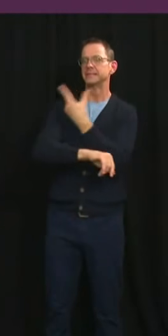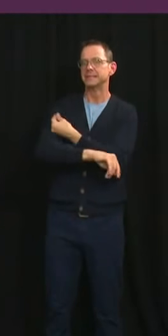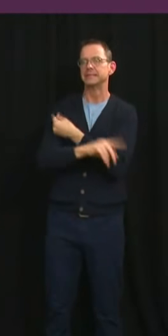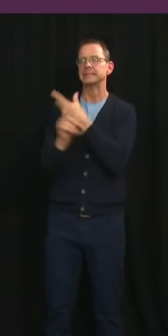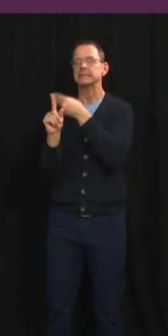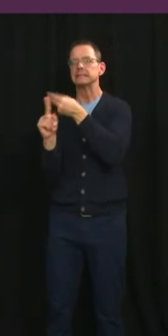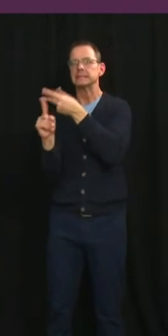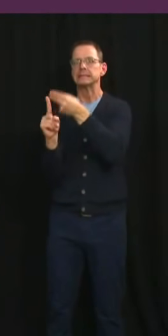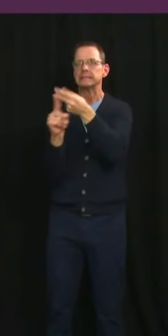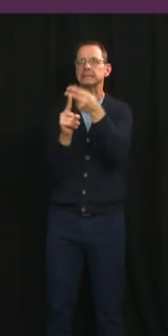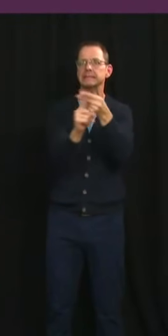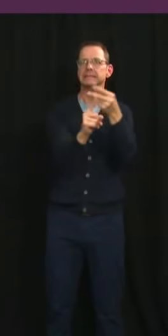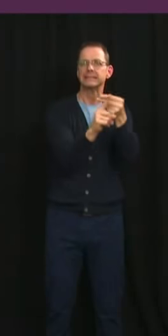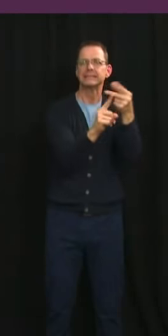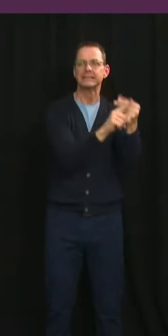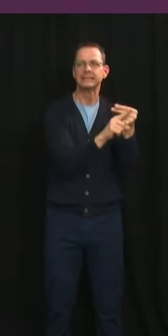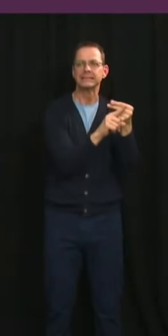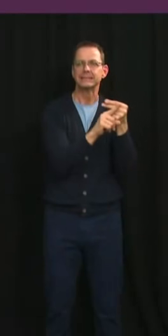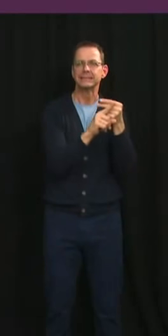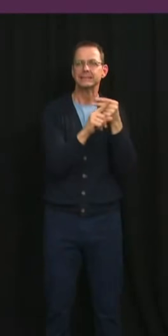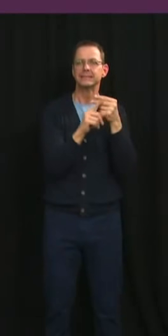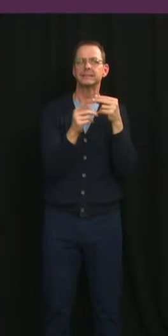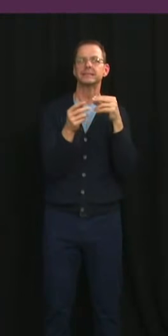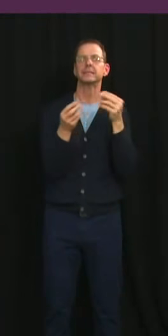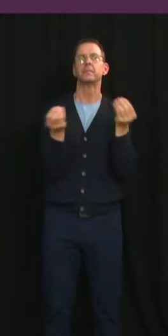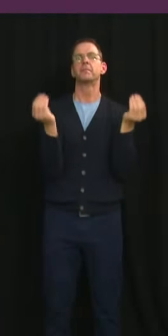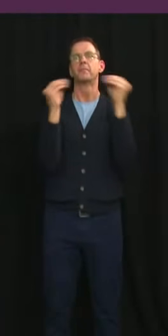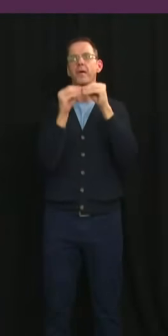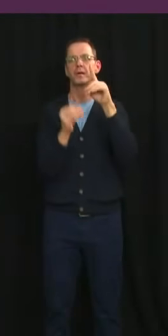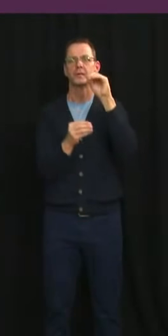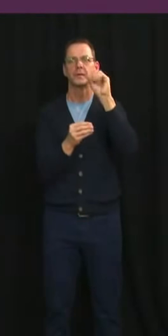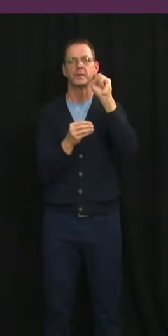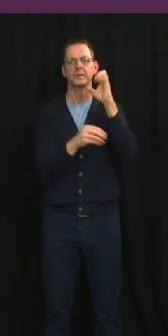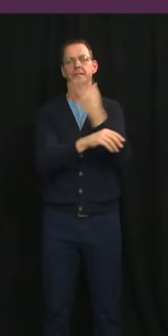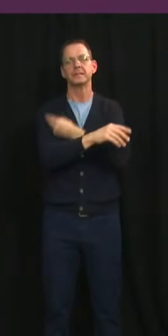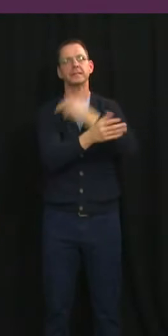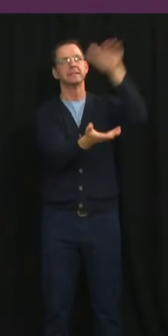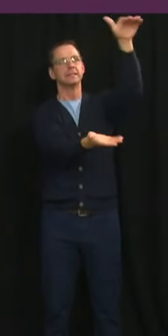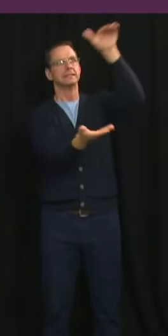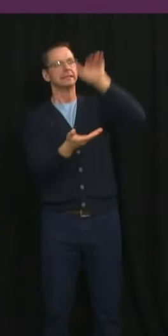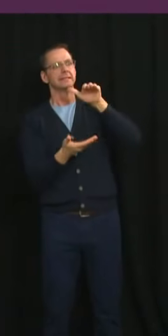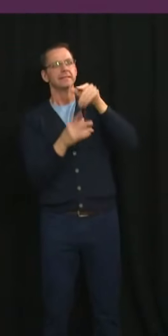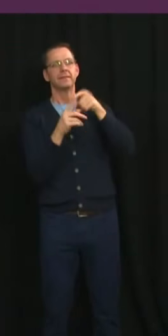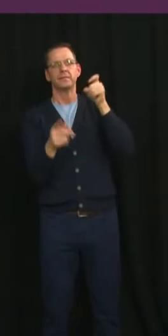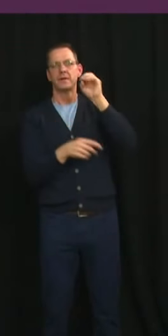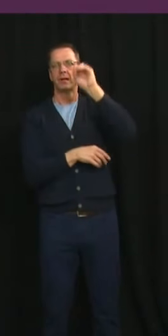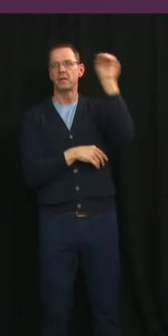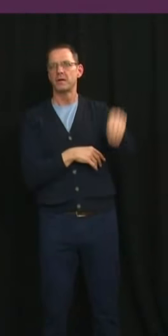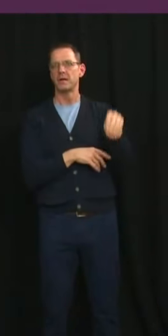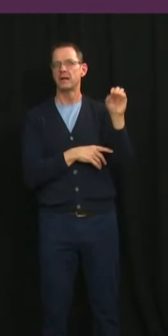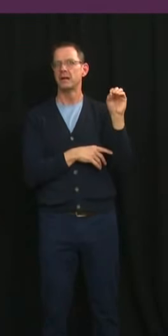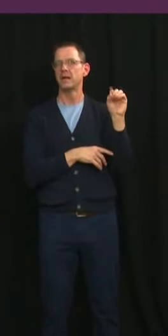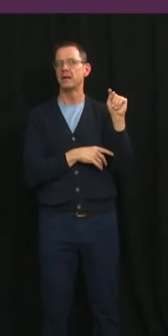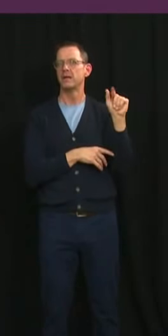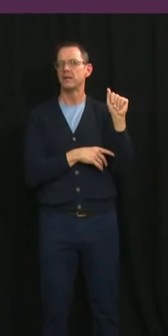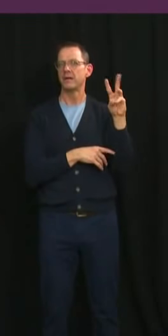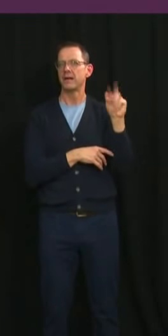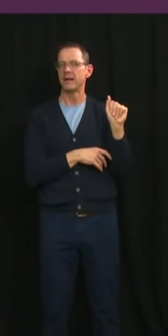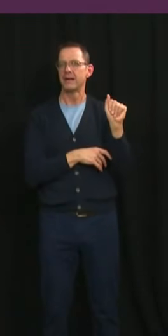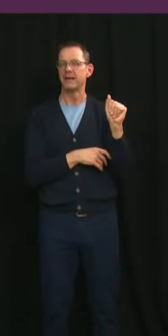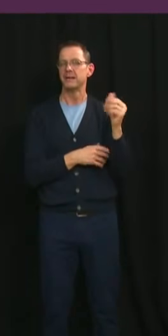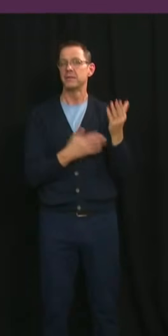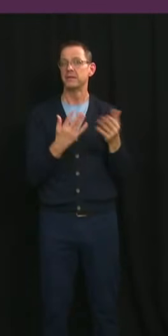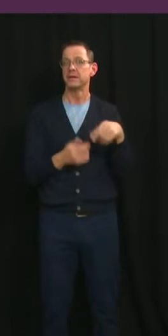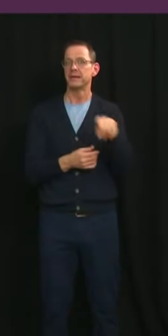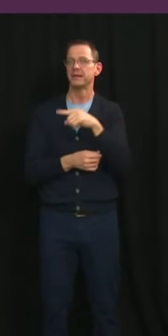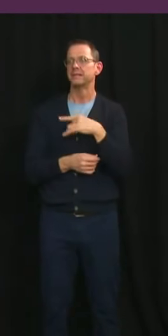feel like it, this is only a temporary setback on our return to more normal life. We just need to stick at it a